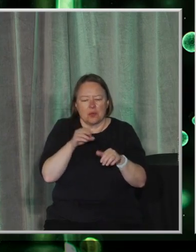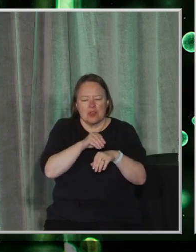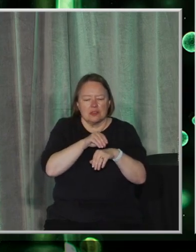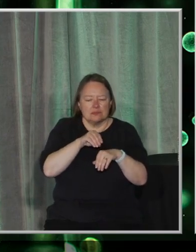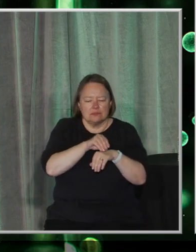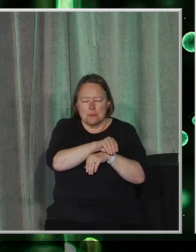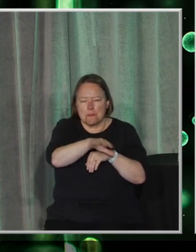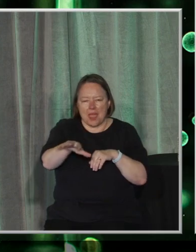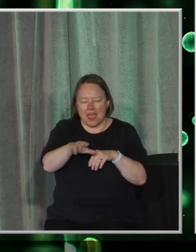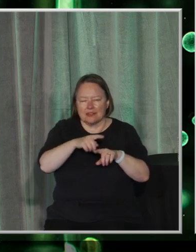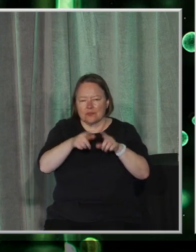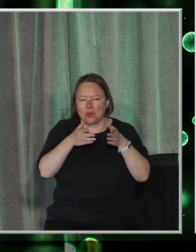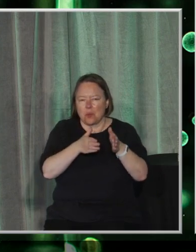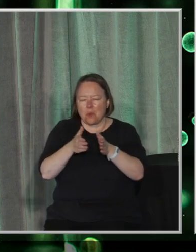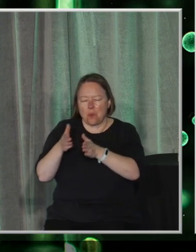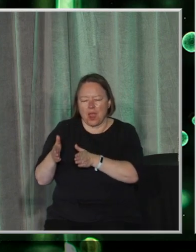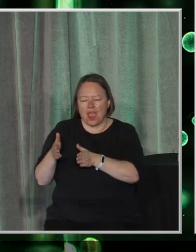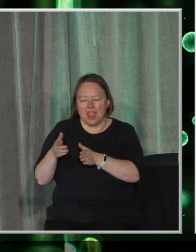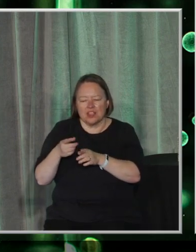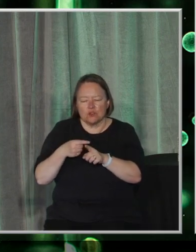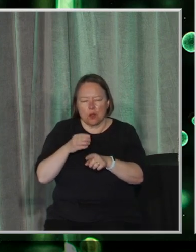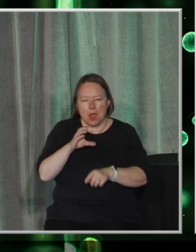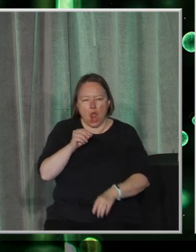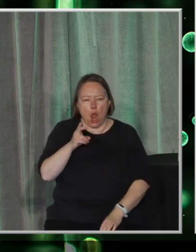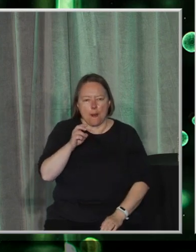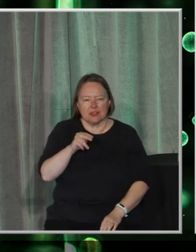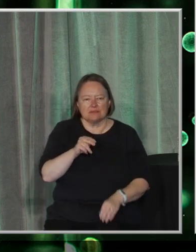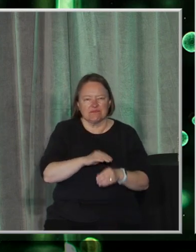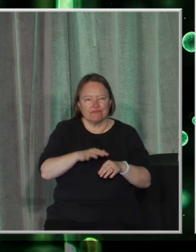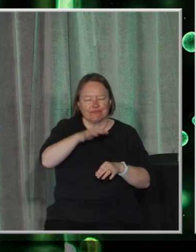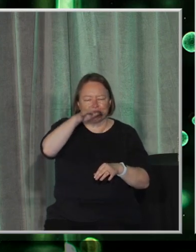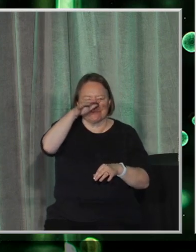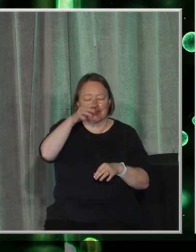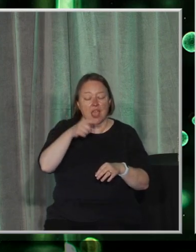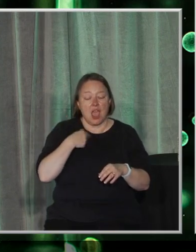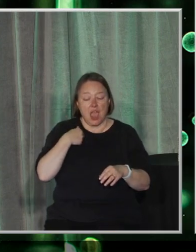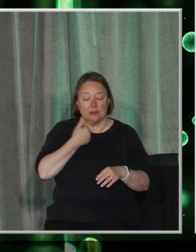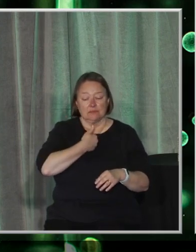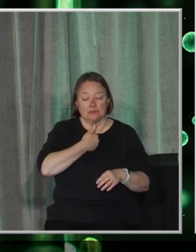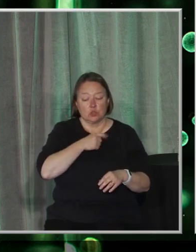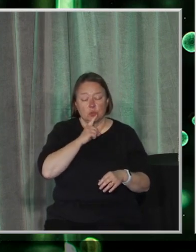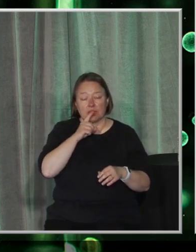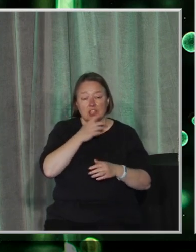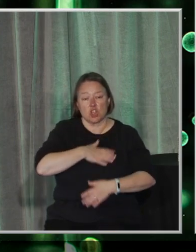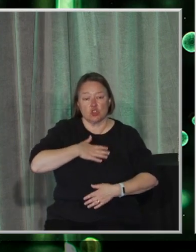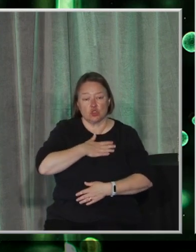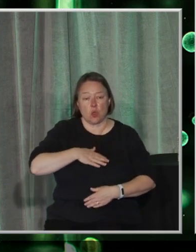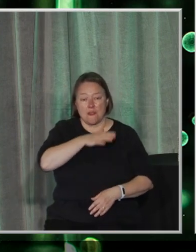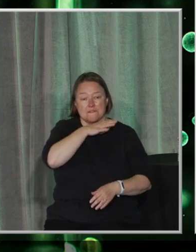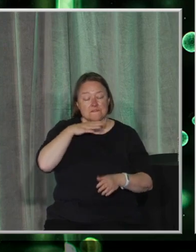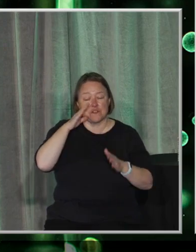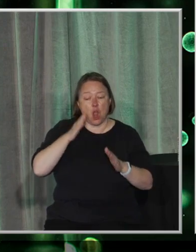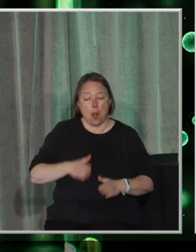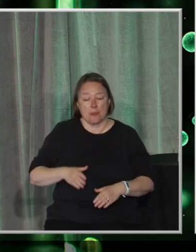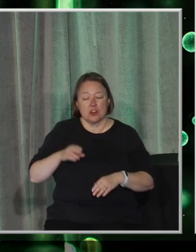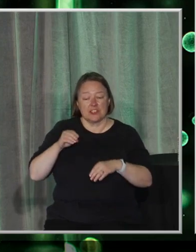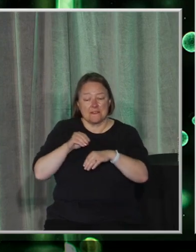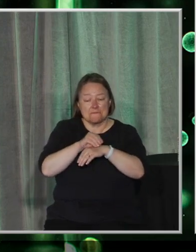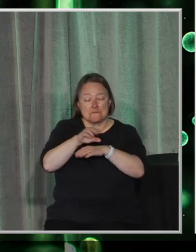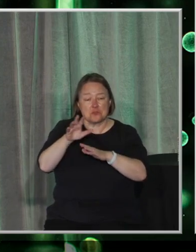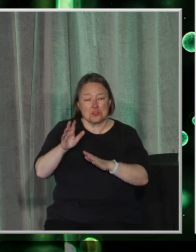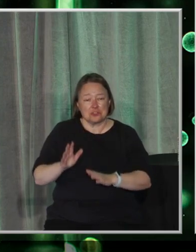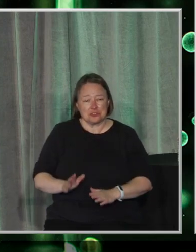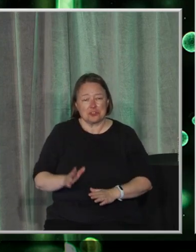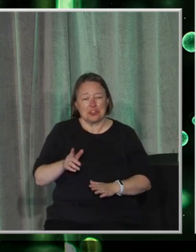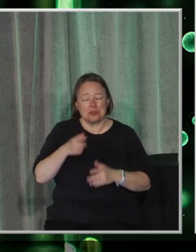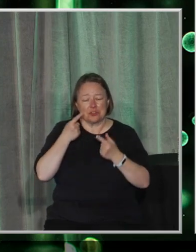differently in terms of the carbon footprint. I particularly enjoyed the farmers' influencers and the fact that you